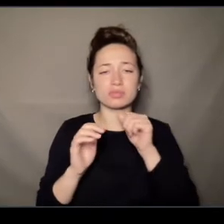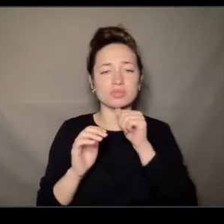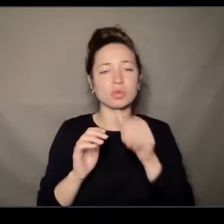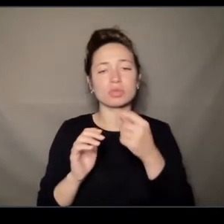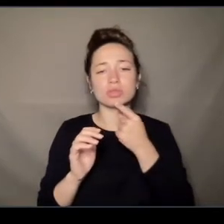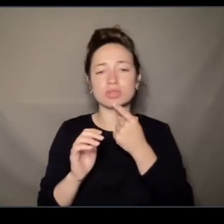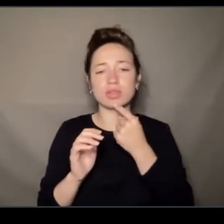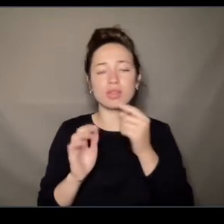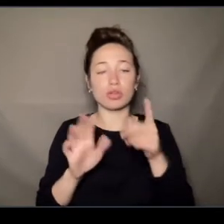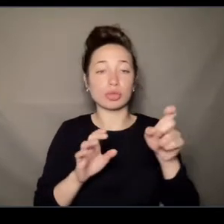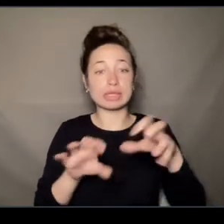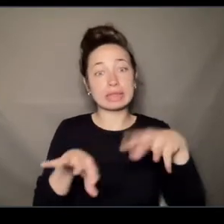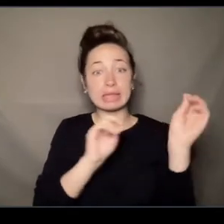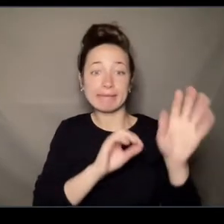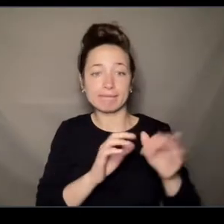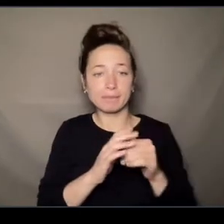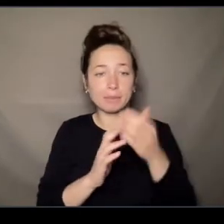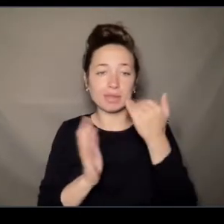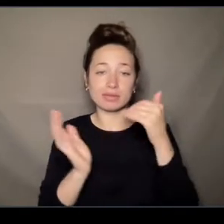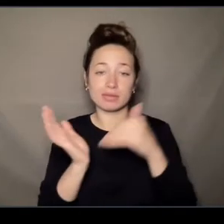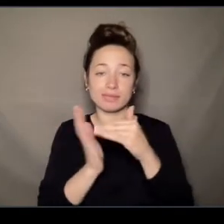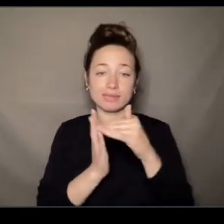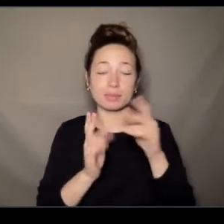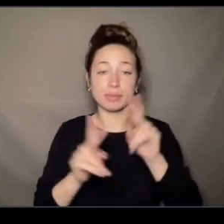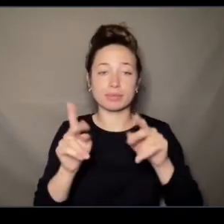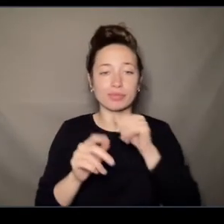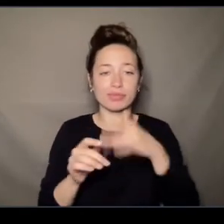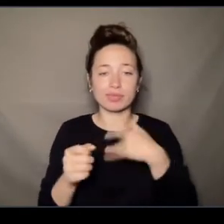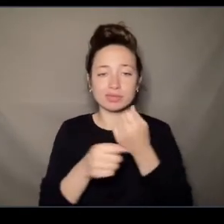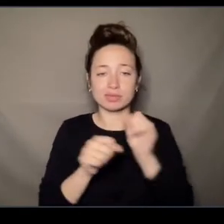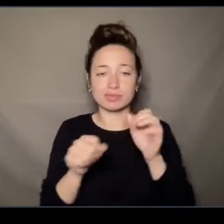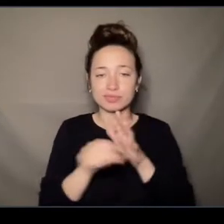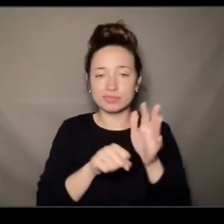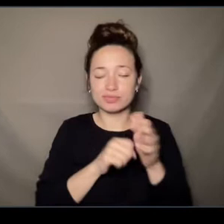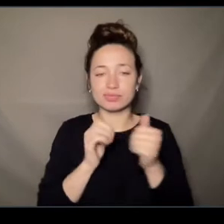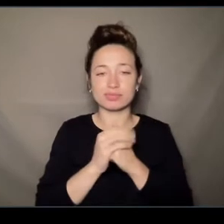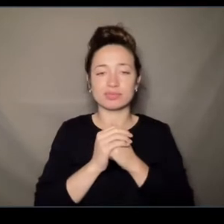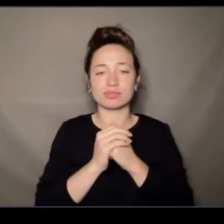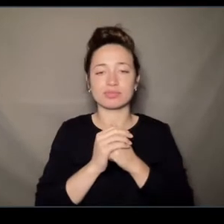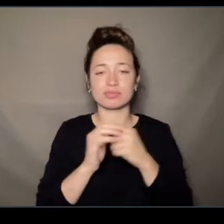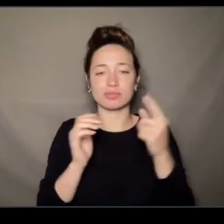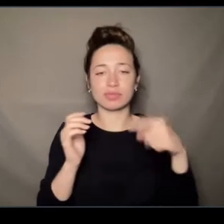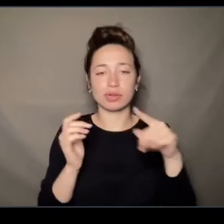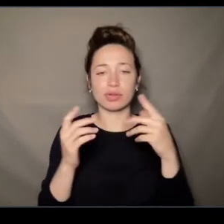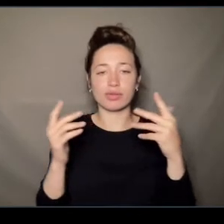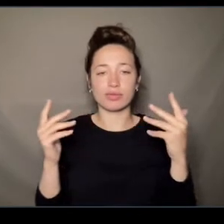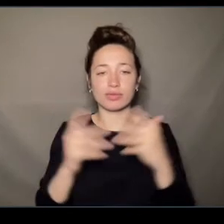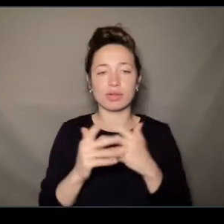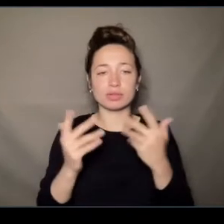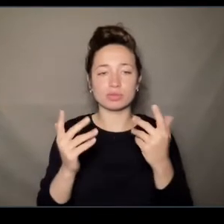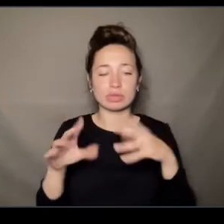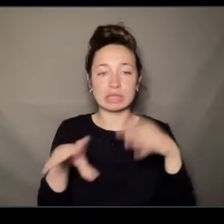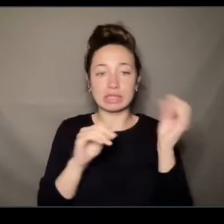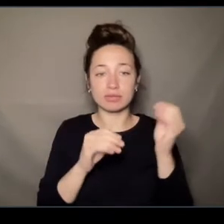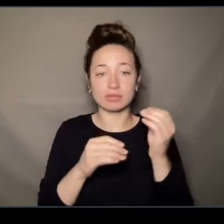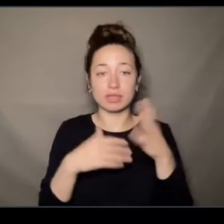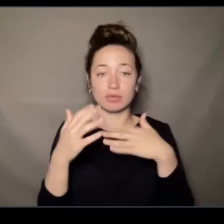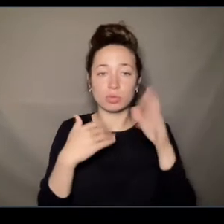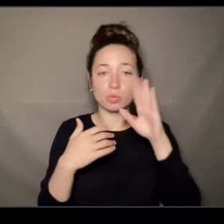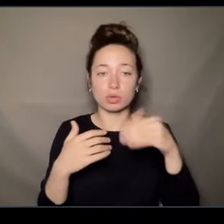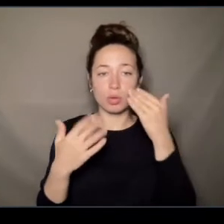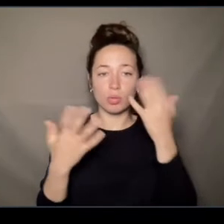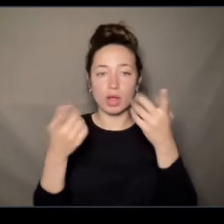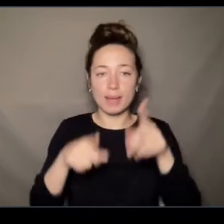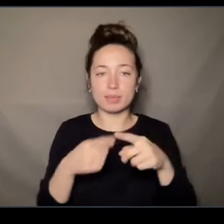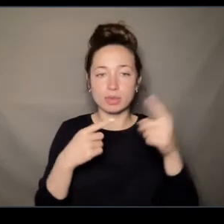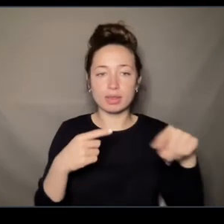Try not to say you just need to leave, because quite frequently people don't feel secure enough. They're afraid to leave, even though they know what's